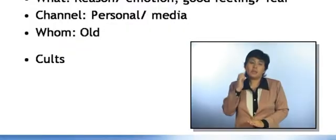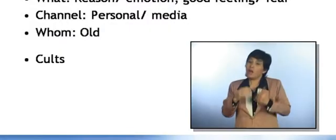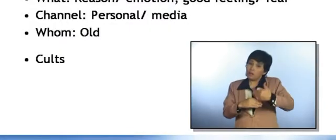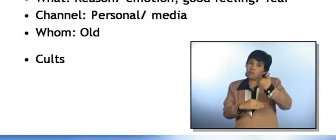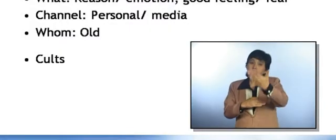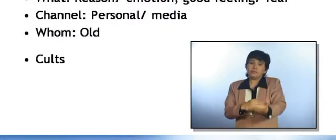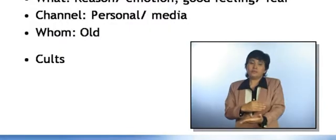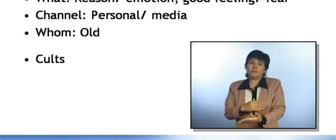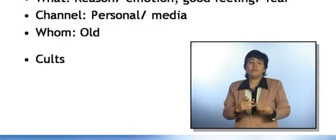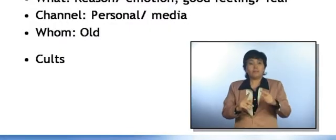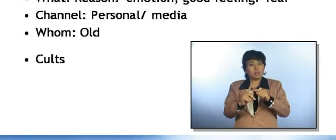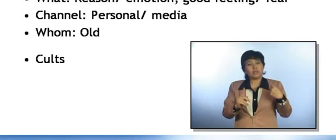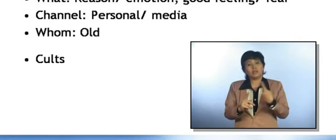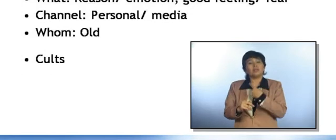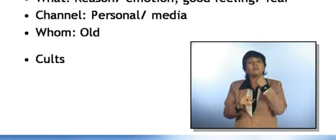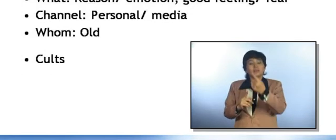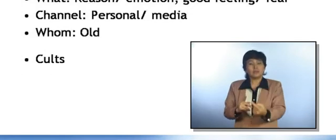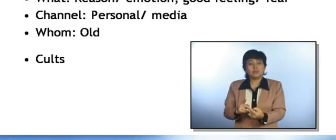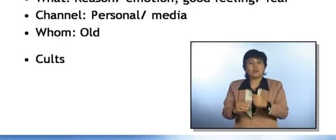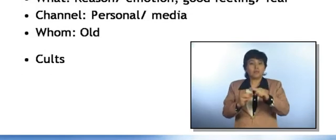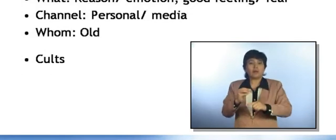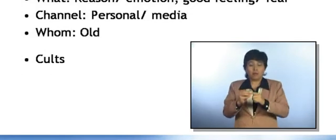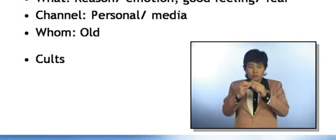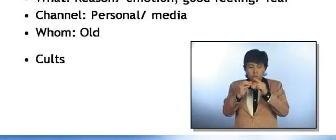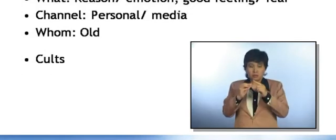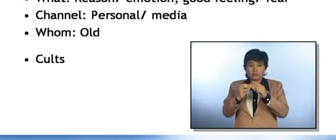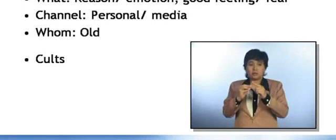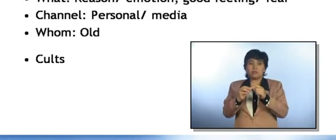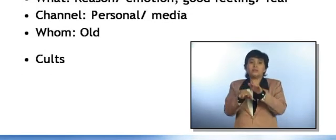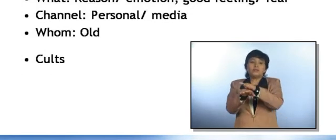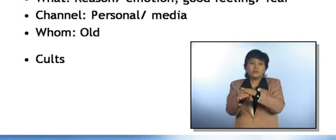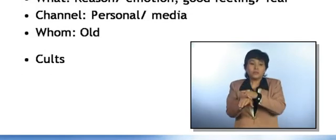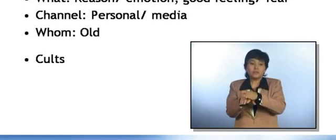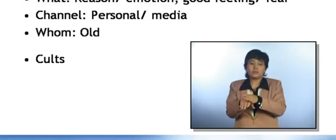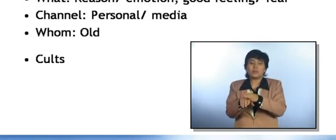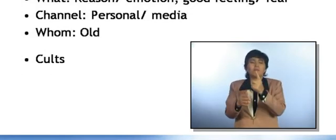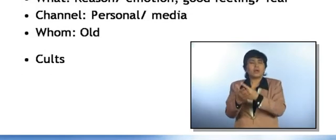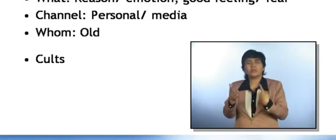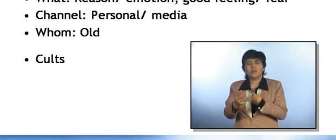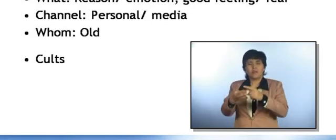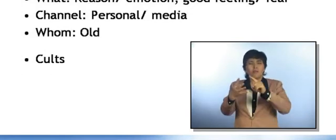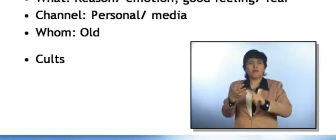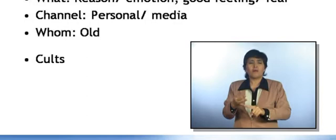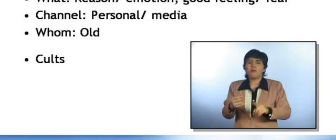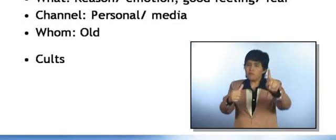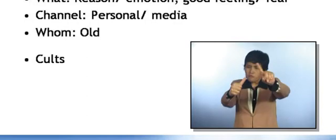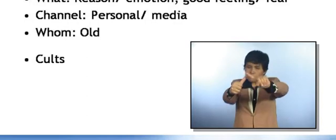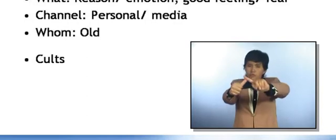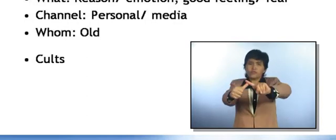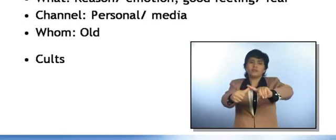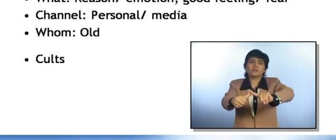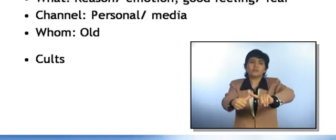Next one. When we talk about persuasion, we have four parts that we need to look for. The first one